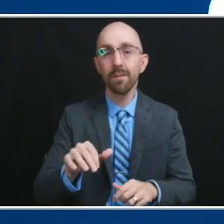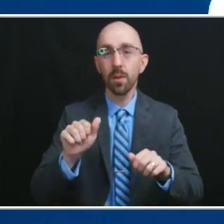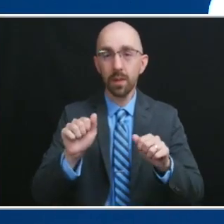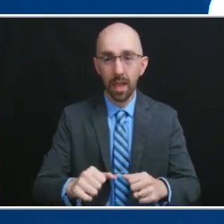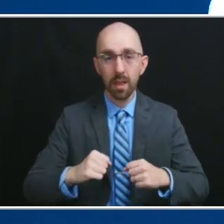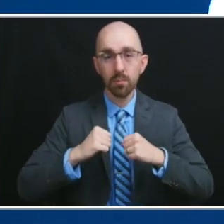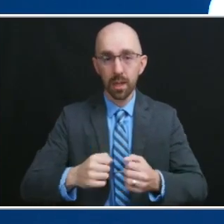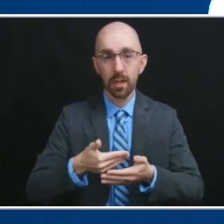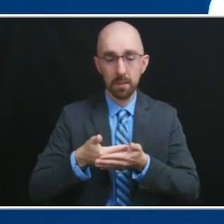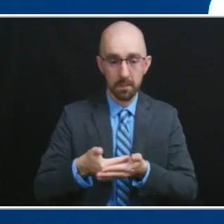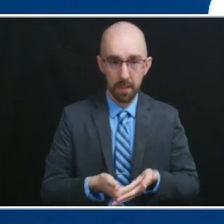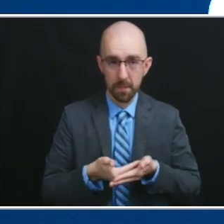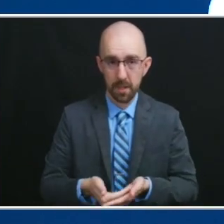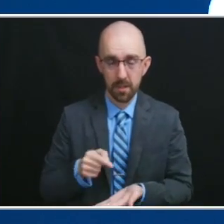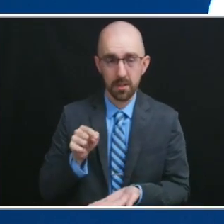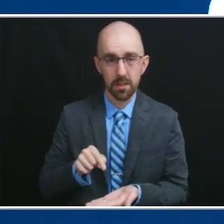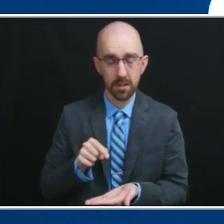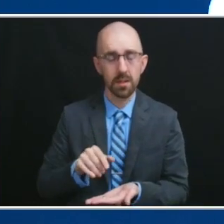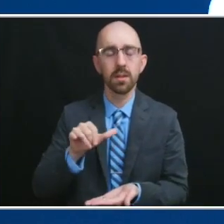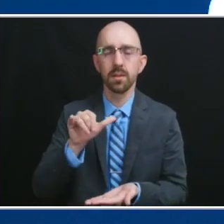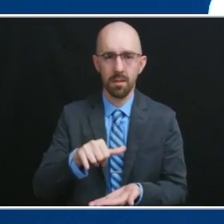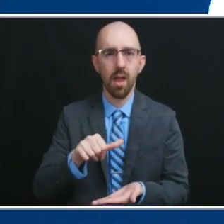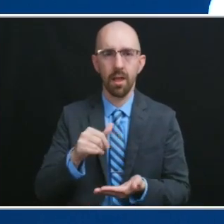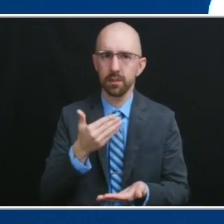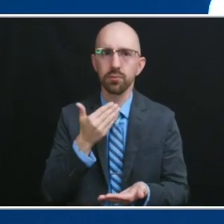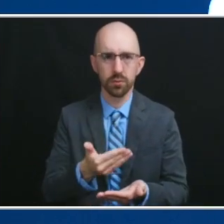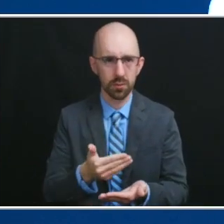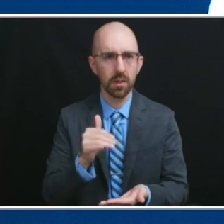baby, that is very good and that is